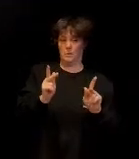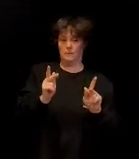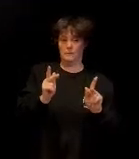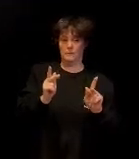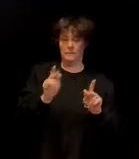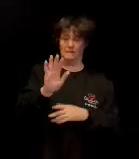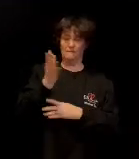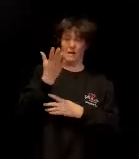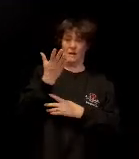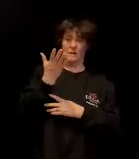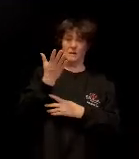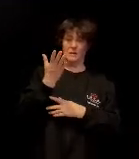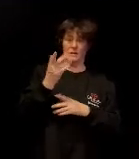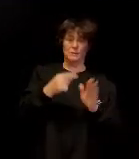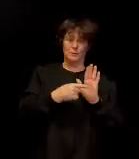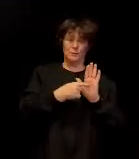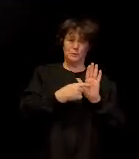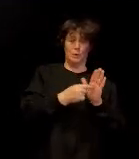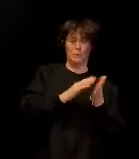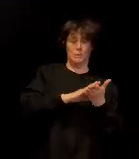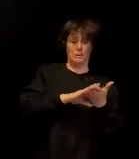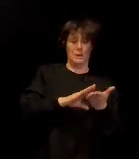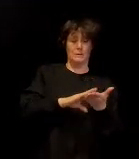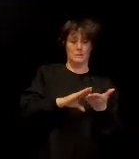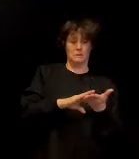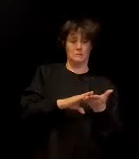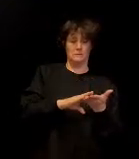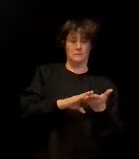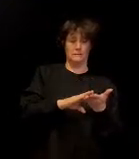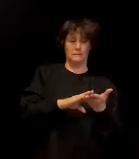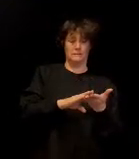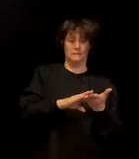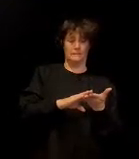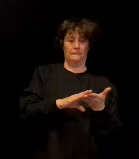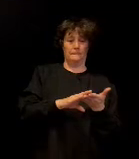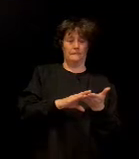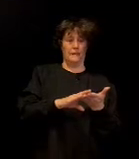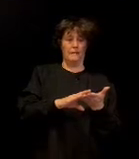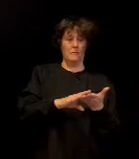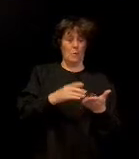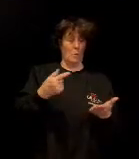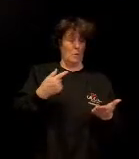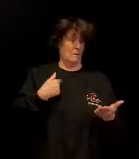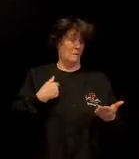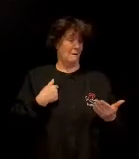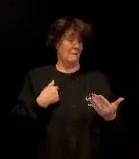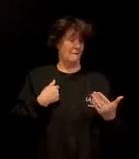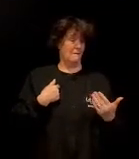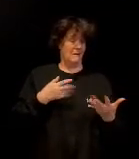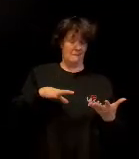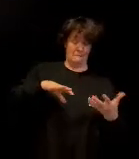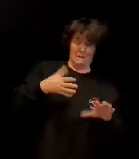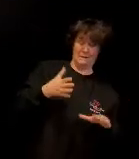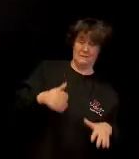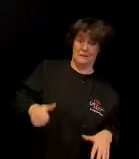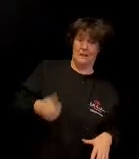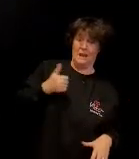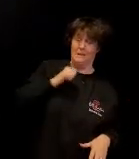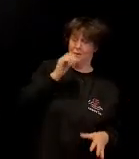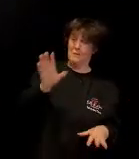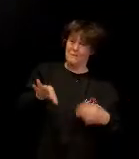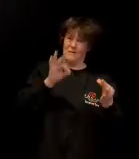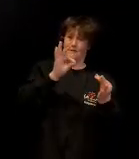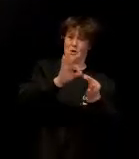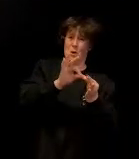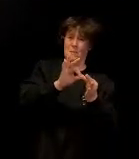Number five, we need to show kindness. And the fact that we have a messy life and we bring our messes into other